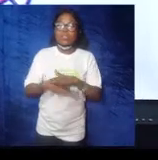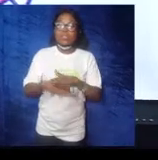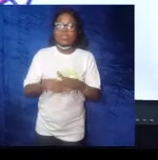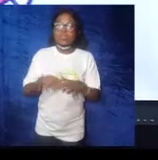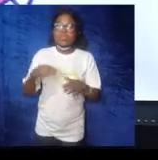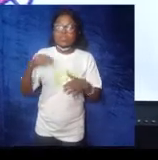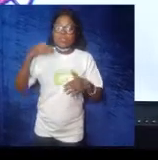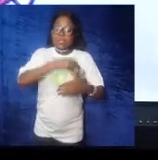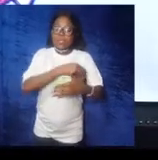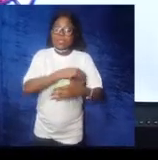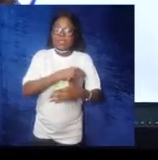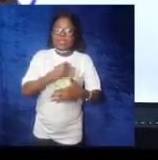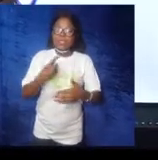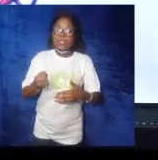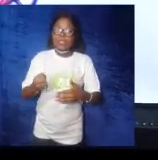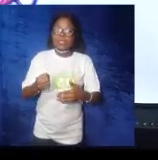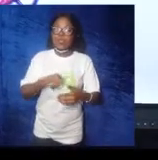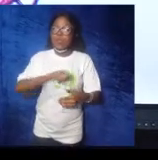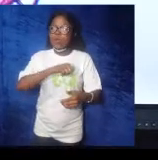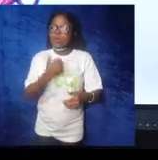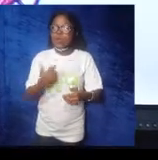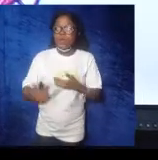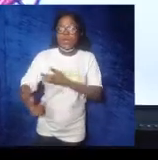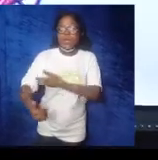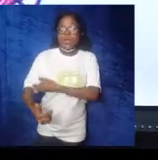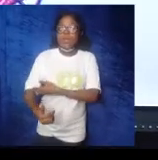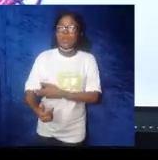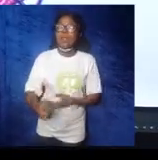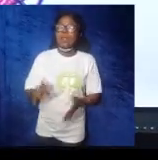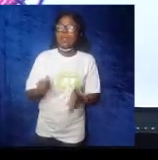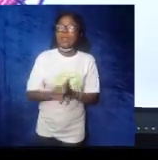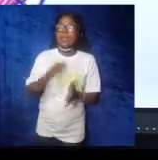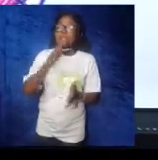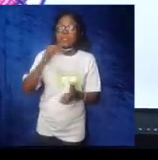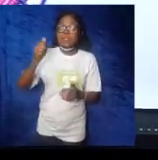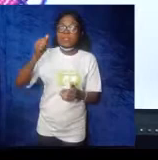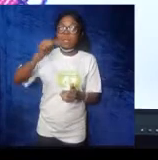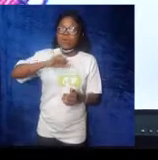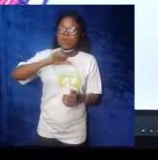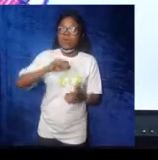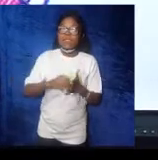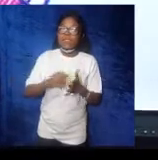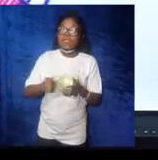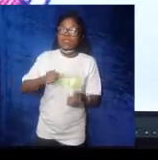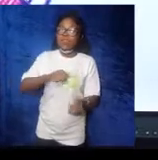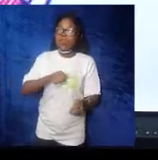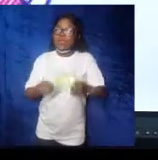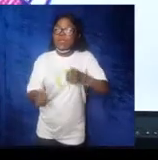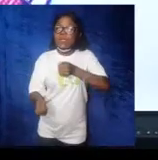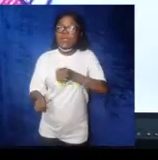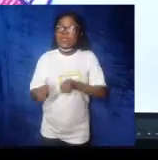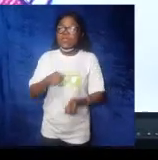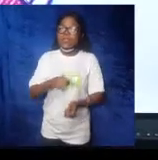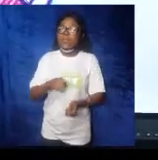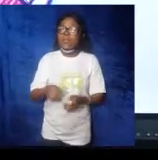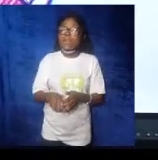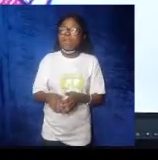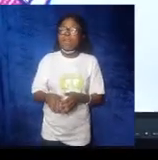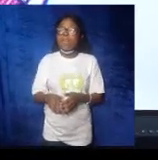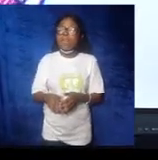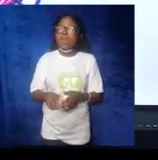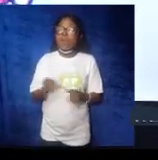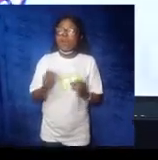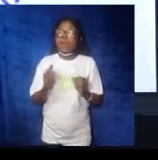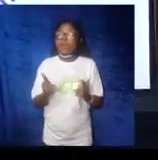Okay, so if one is inside the elbow, the other one will be on this elbow right there. So that is the angle that is alternate. So